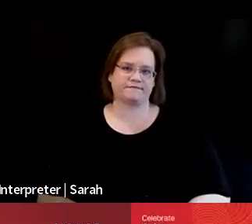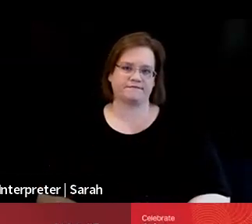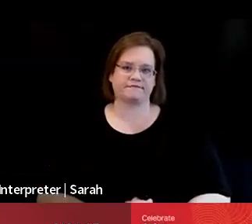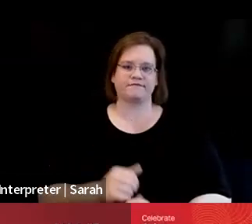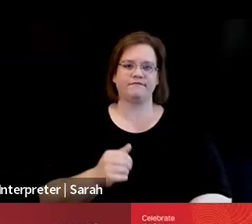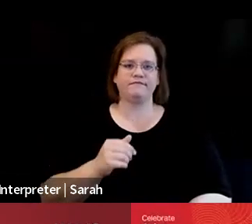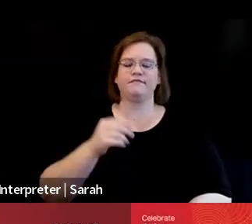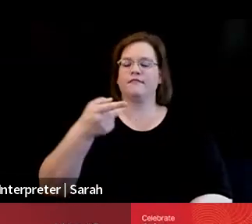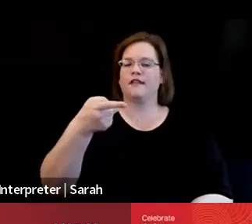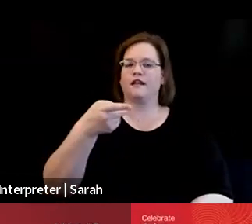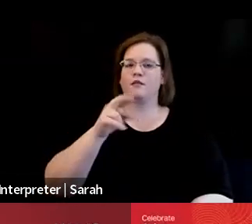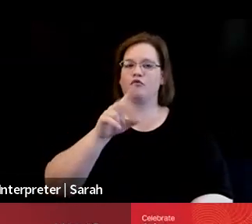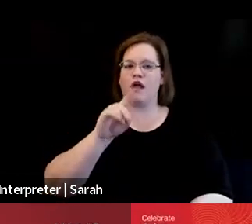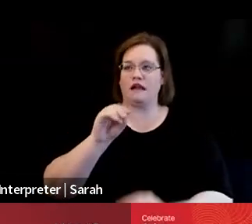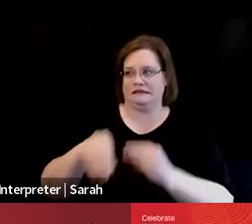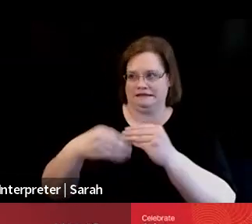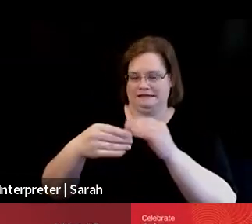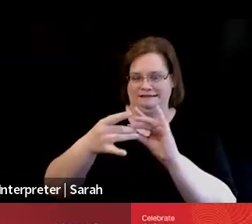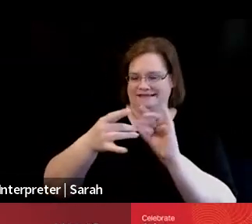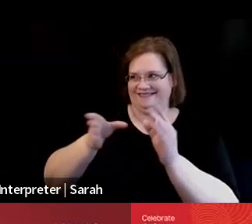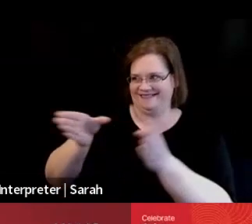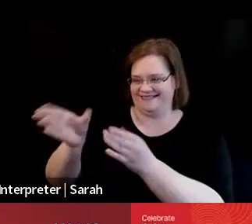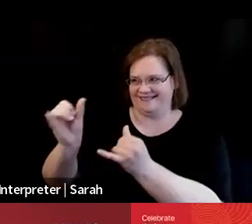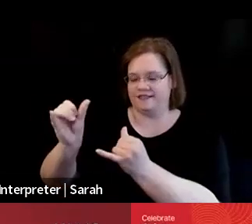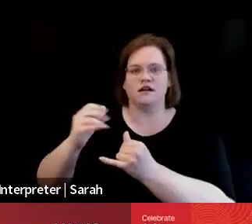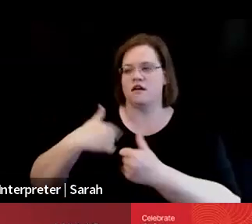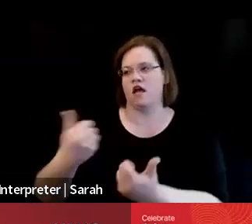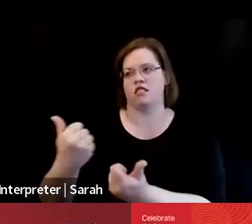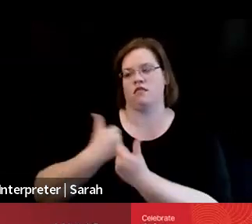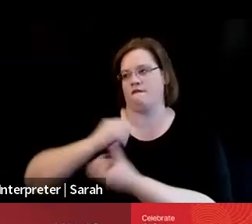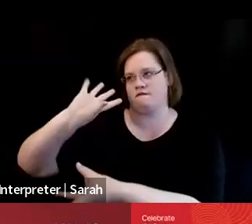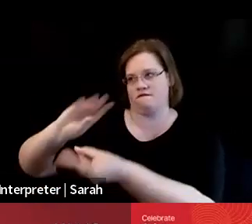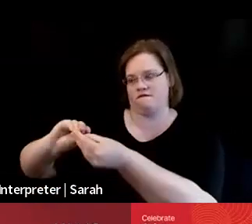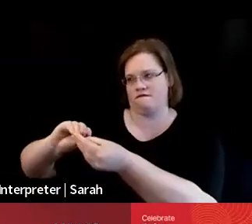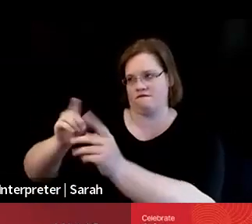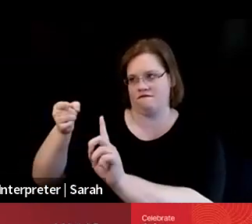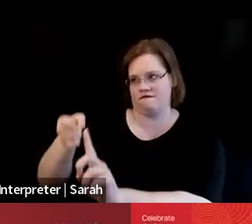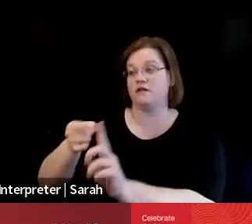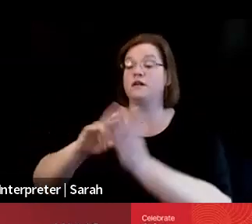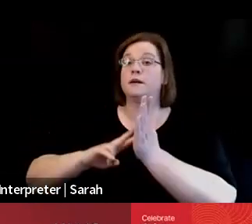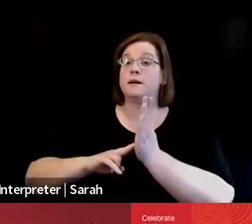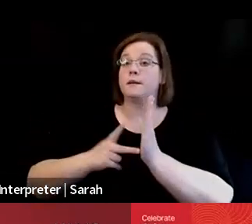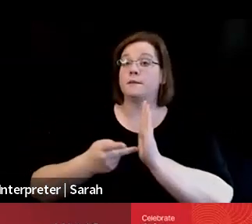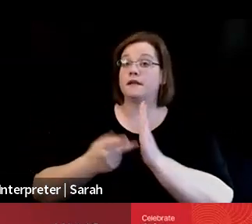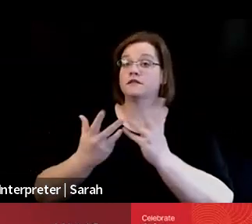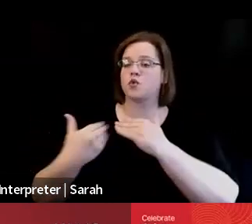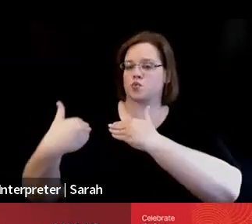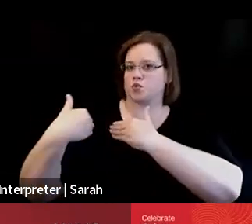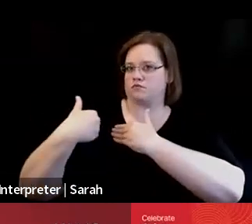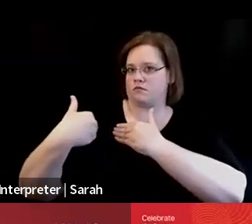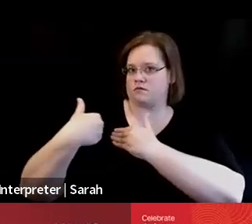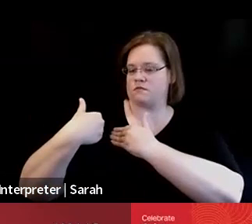Can I mention something Yes, to add to what please. Alison said? I love all of that, because it also means that the responsibility